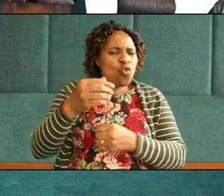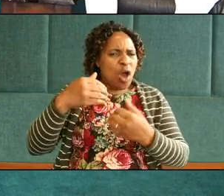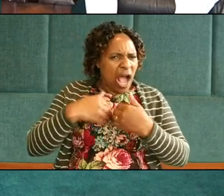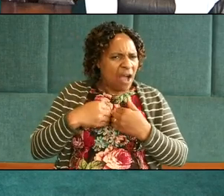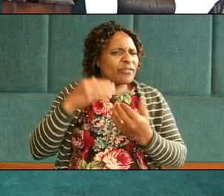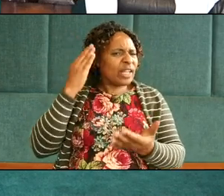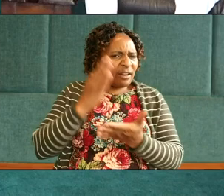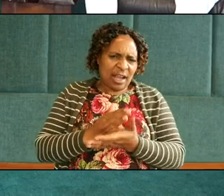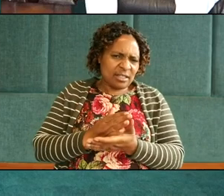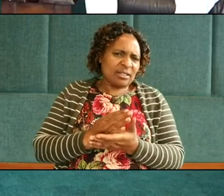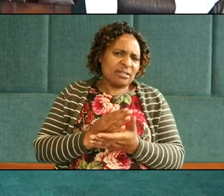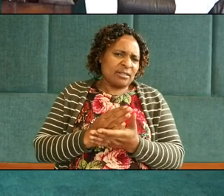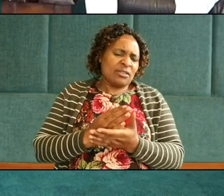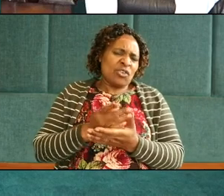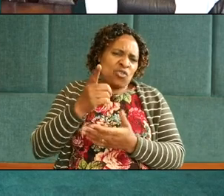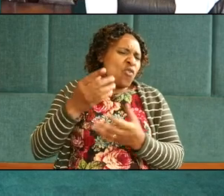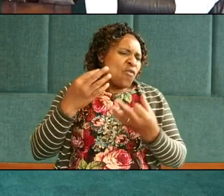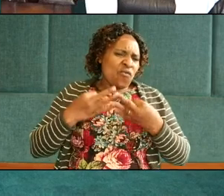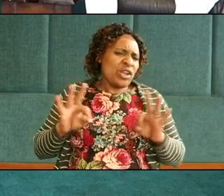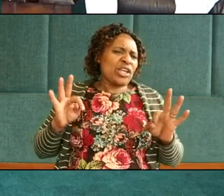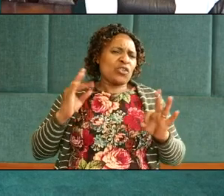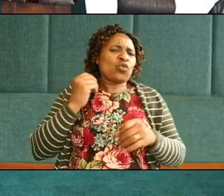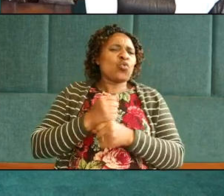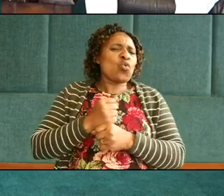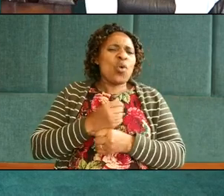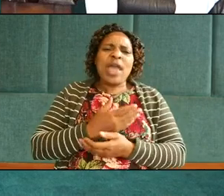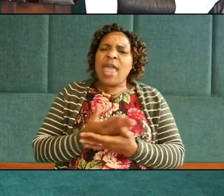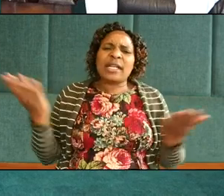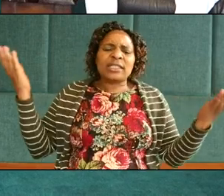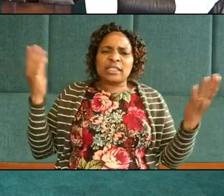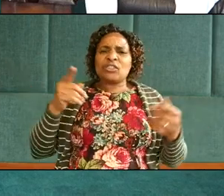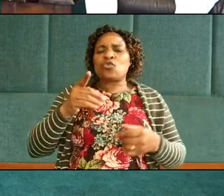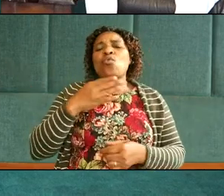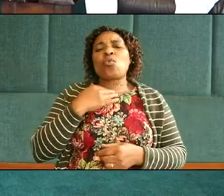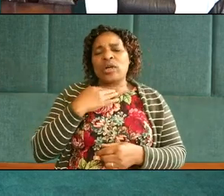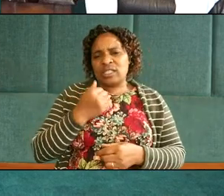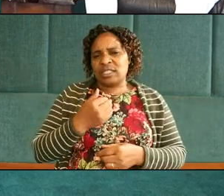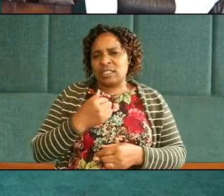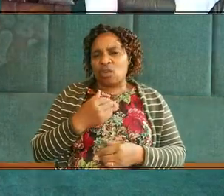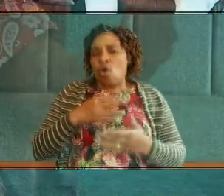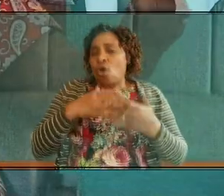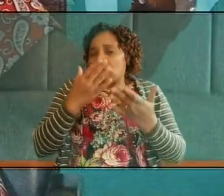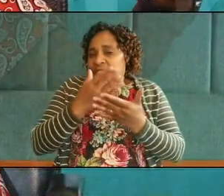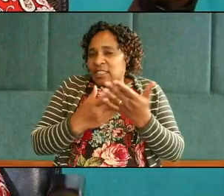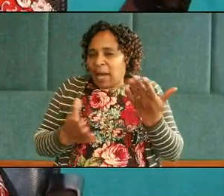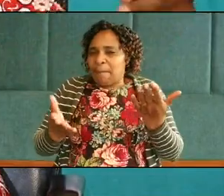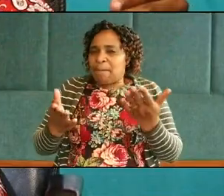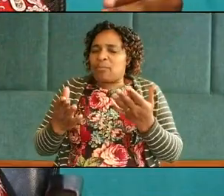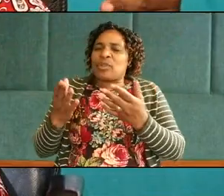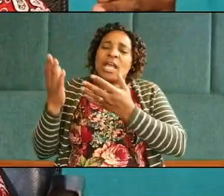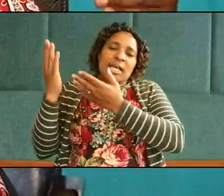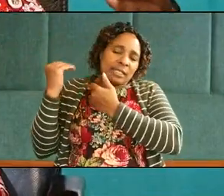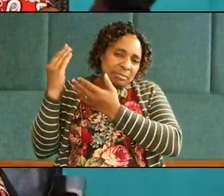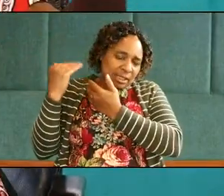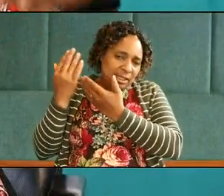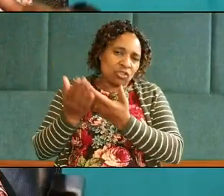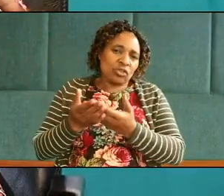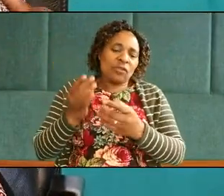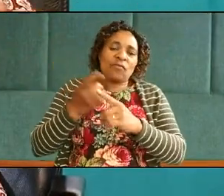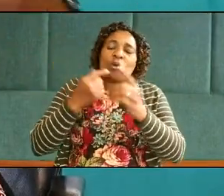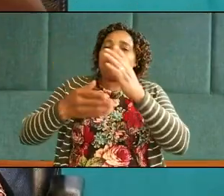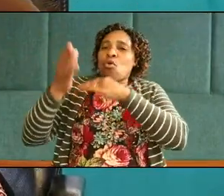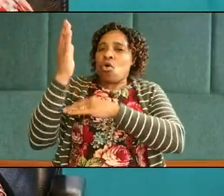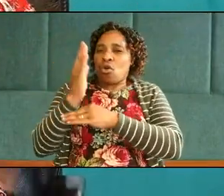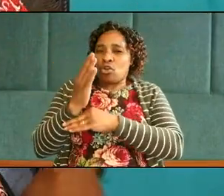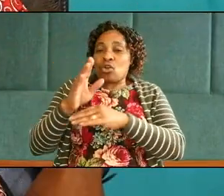have the right? Are you free to do with it whatever you want? Or are there some constraints? Are there some expectations from